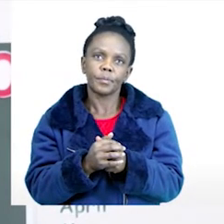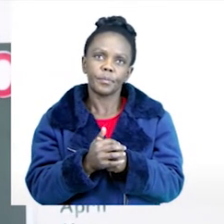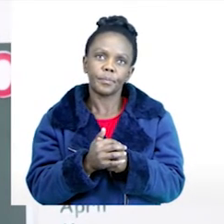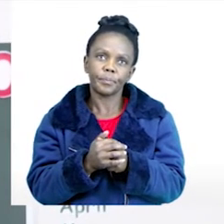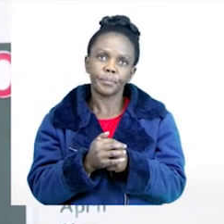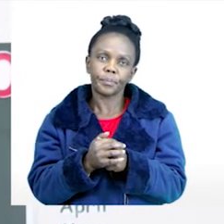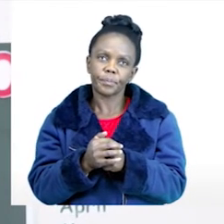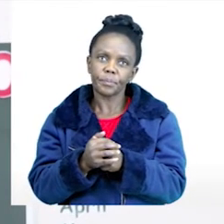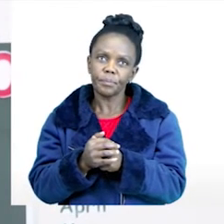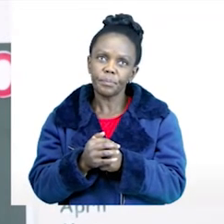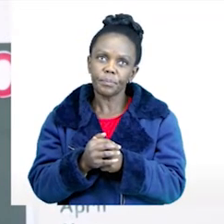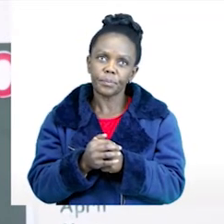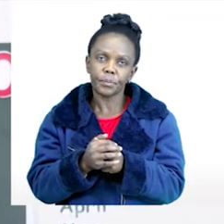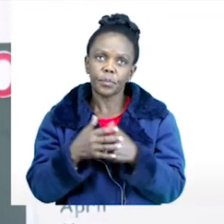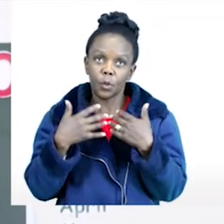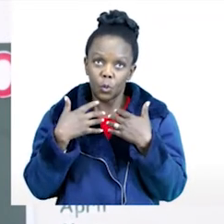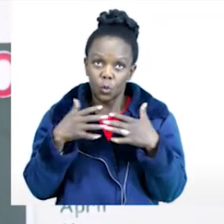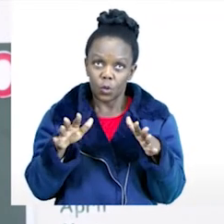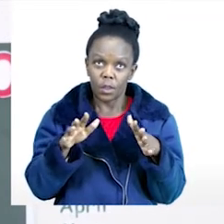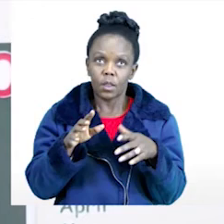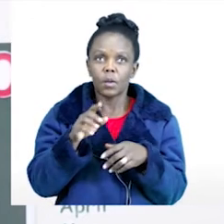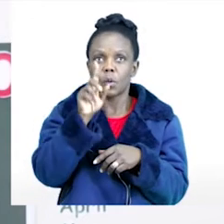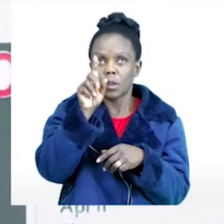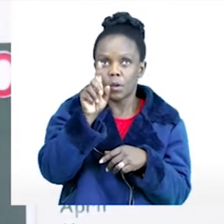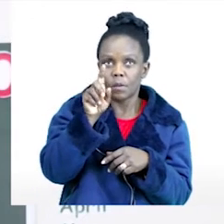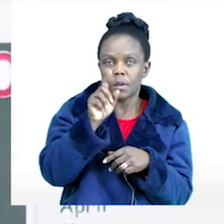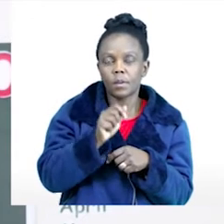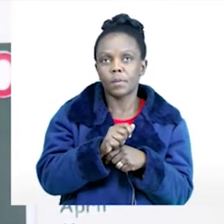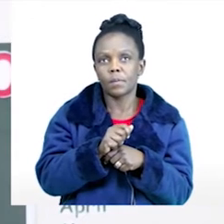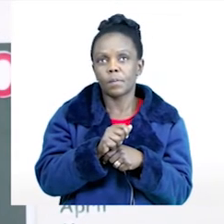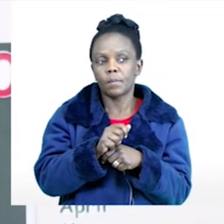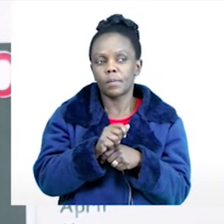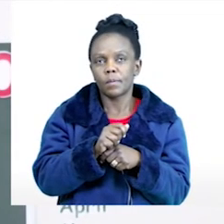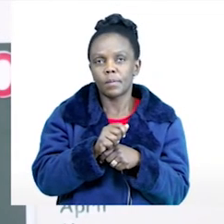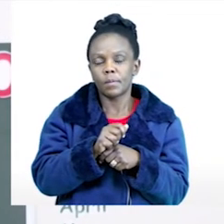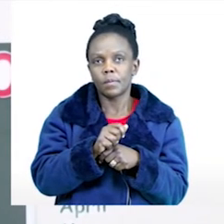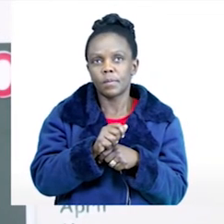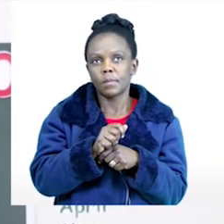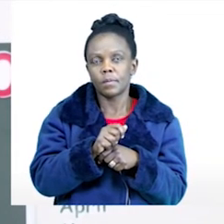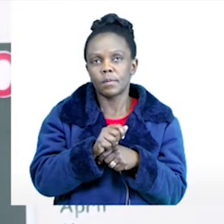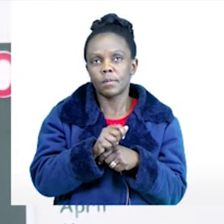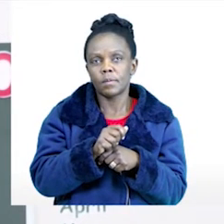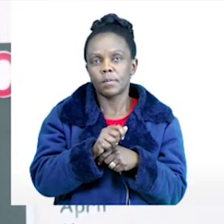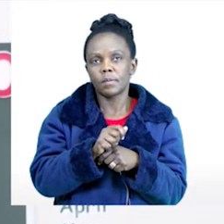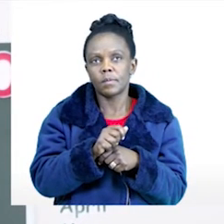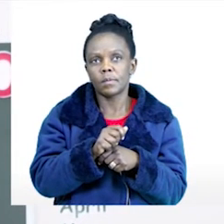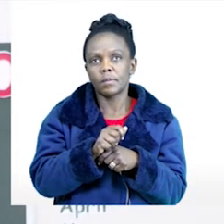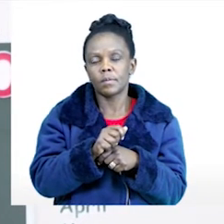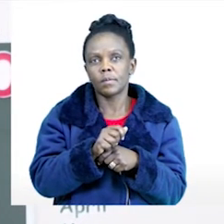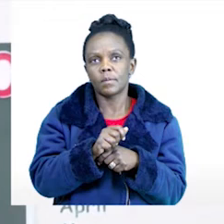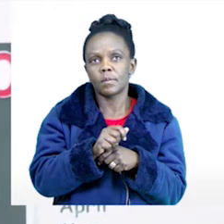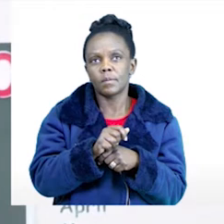board. So you start with your finger, remember, and I will do it with my chalk here on the